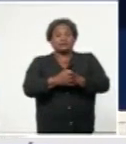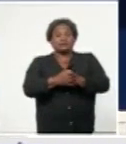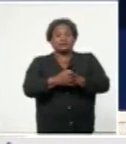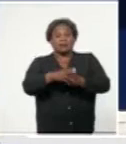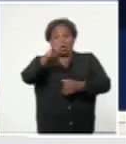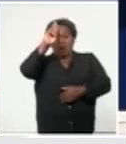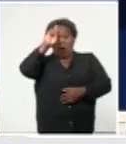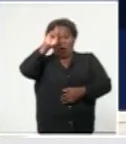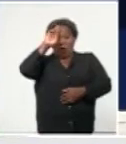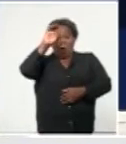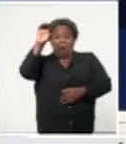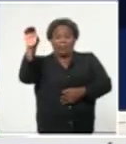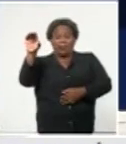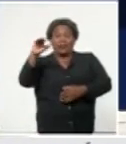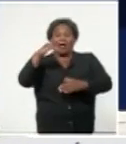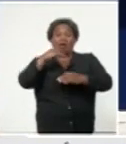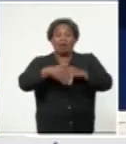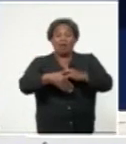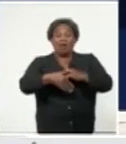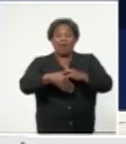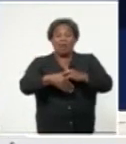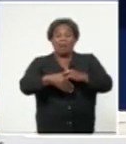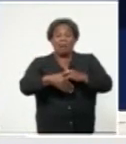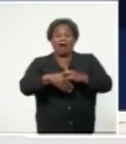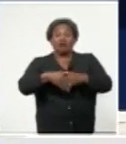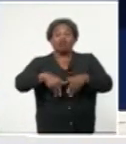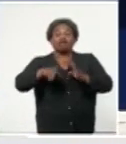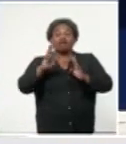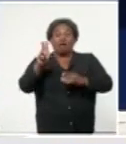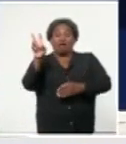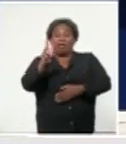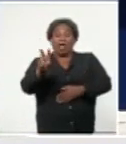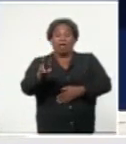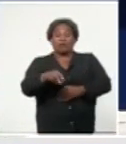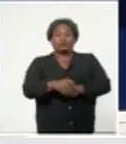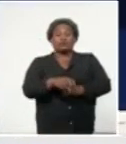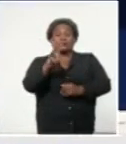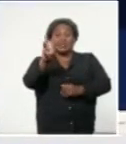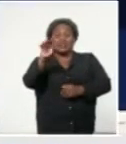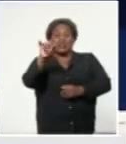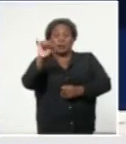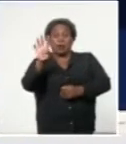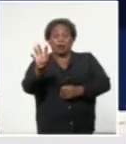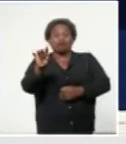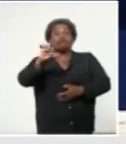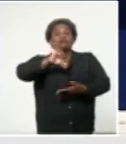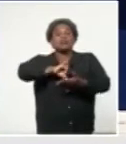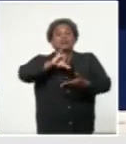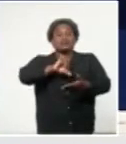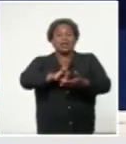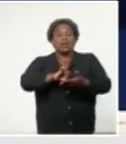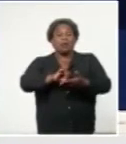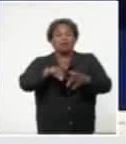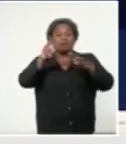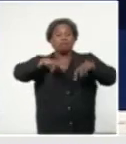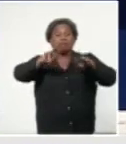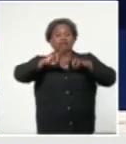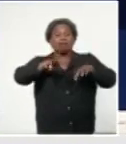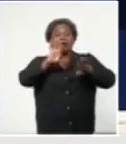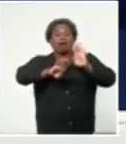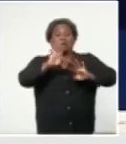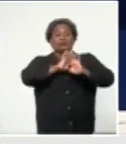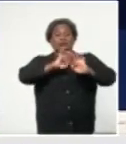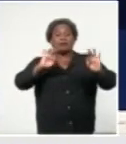176. In the Brother Ameireiras Hospital Laboratory, 324, and at the